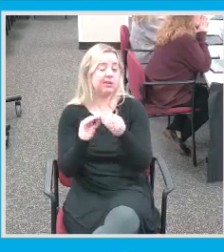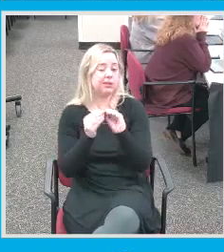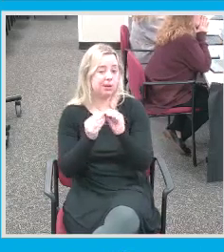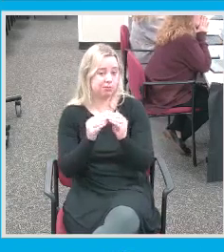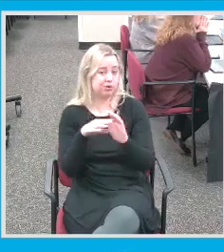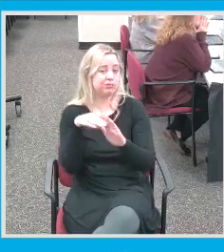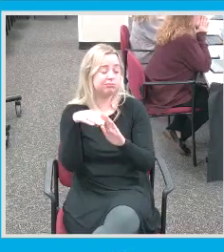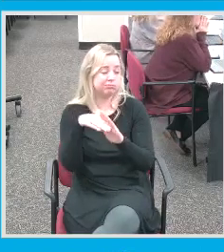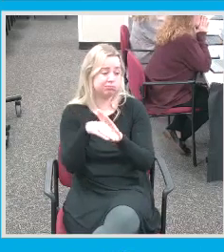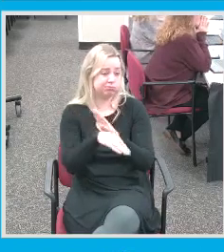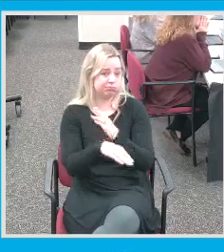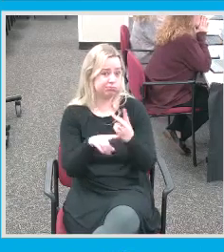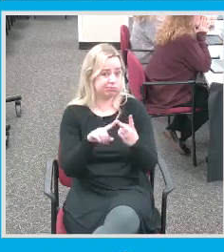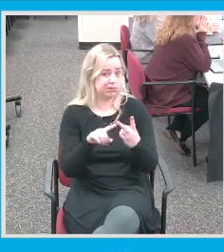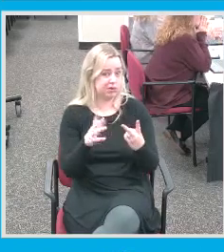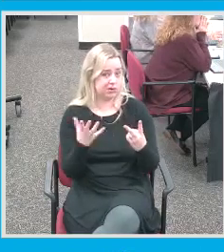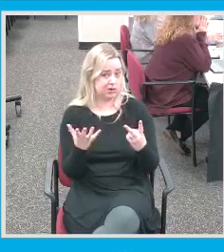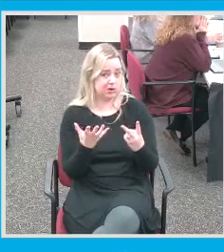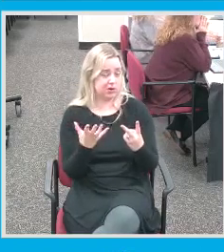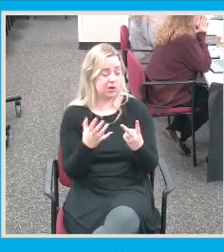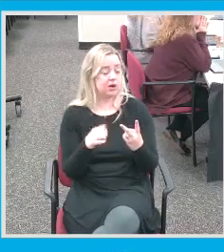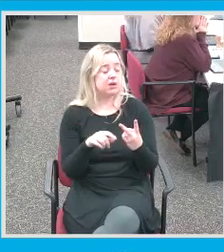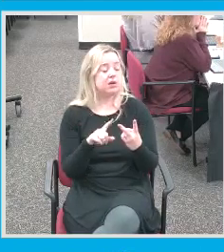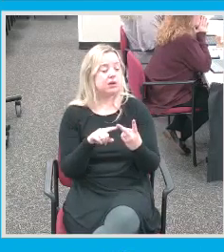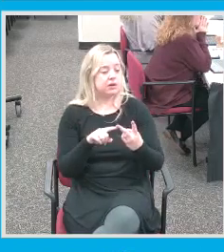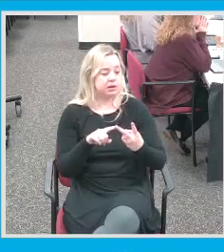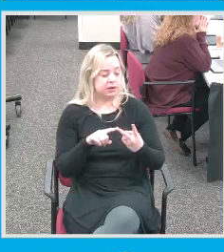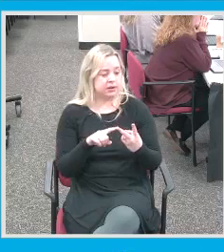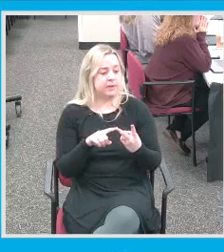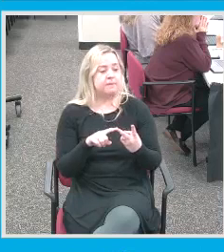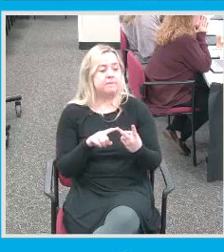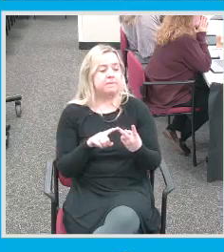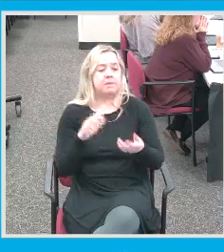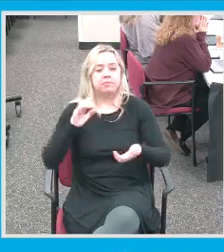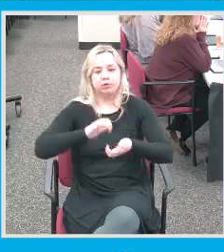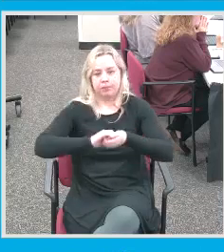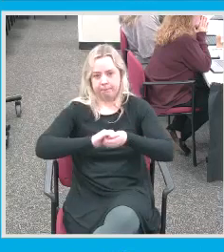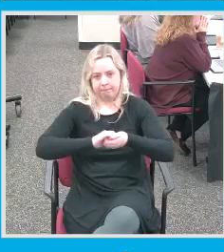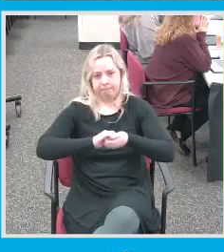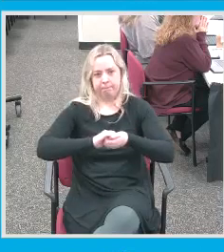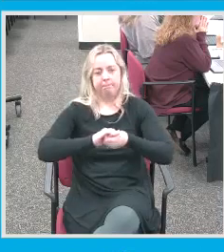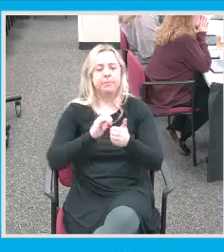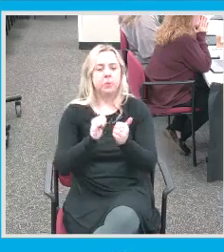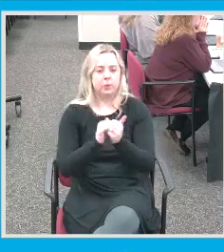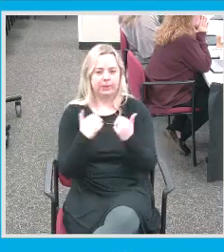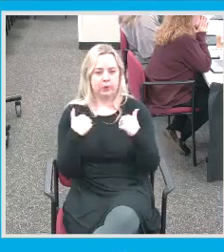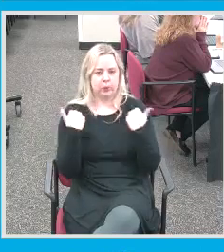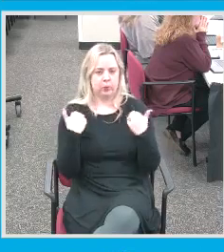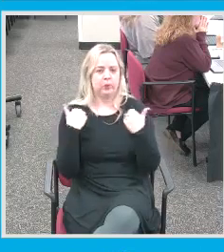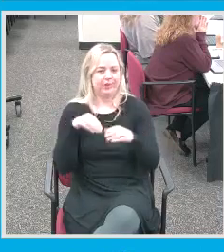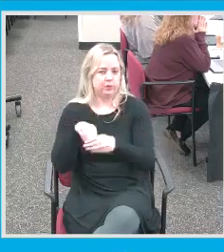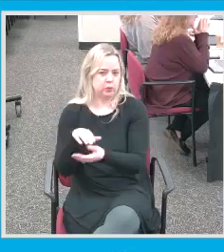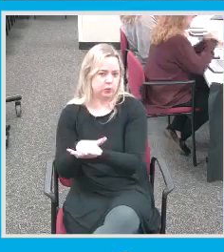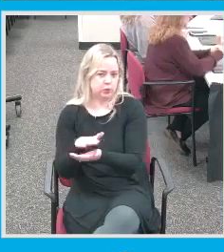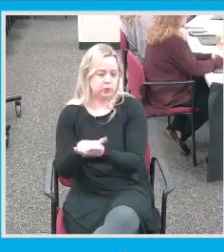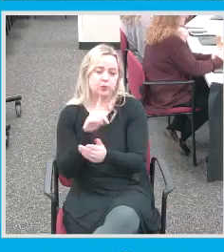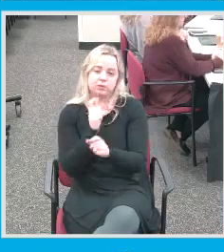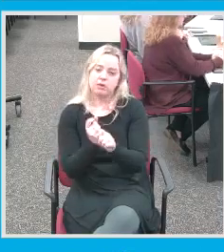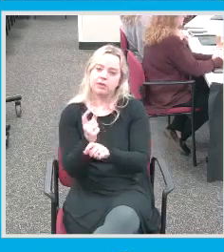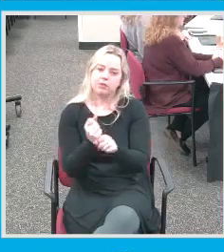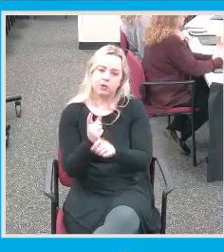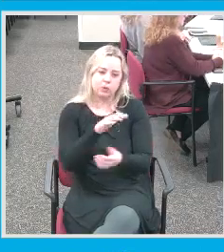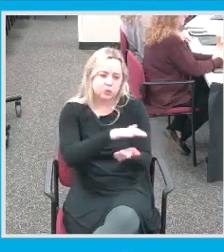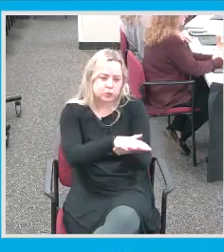down, risk perception trending upward, is the partnership with youth and schools. So each year we collaborate with